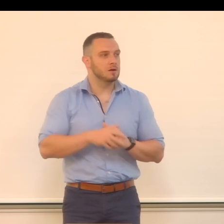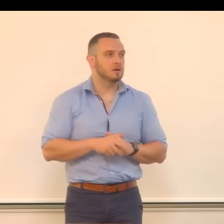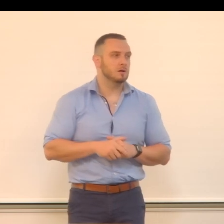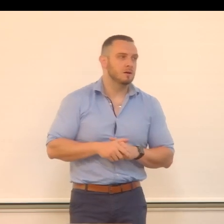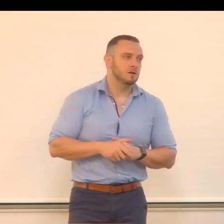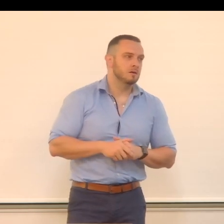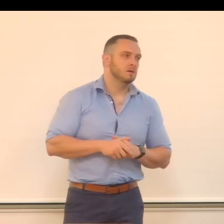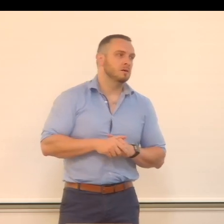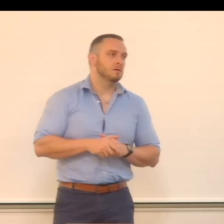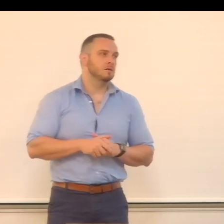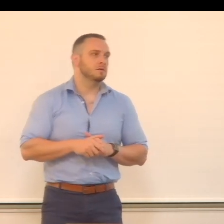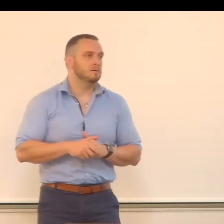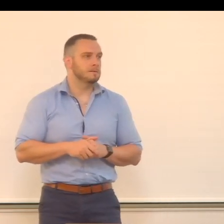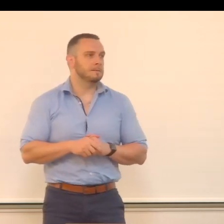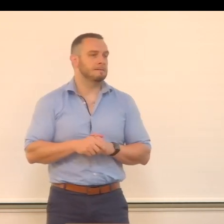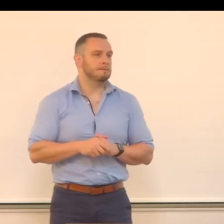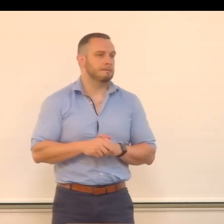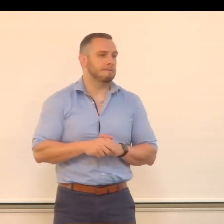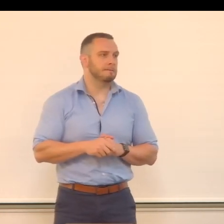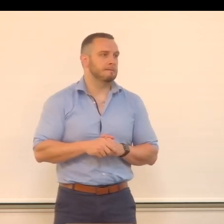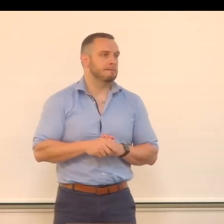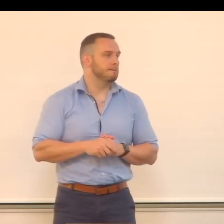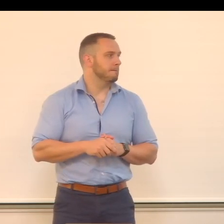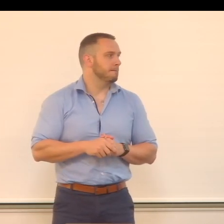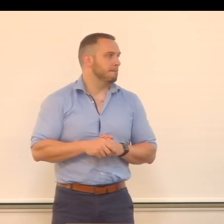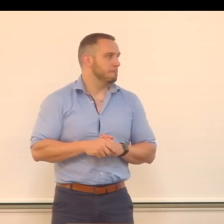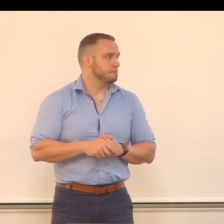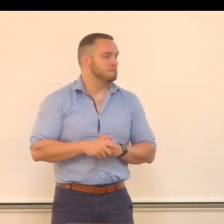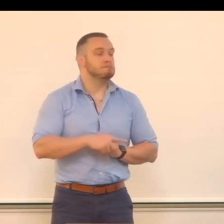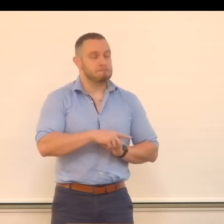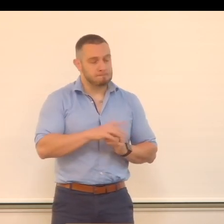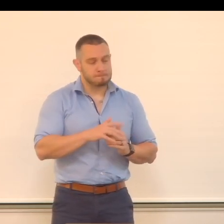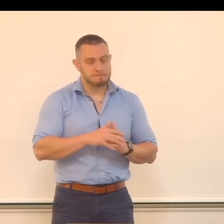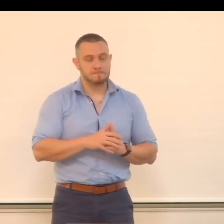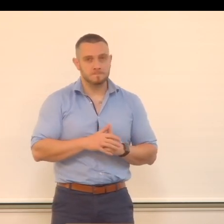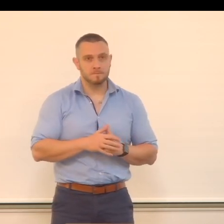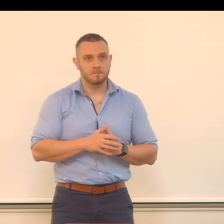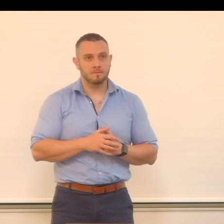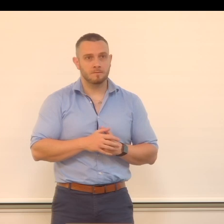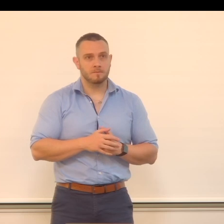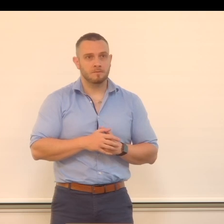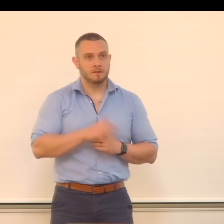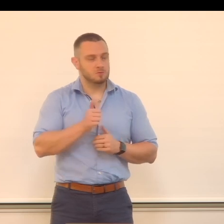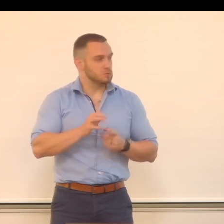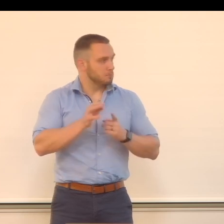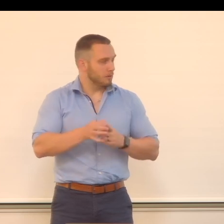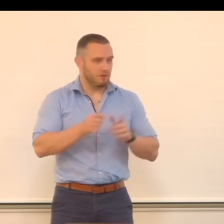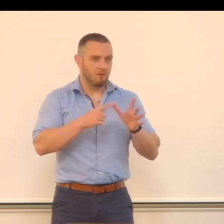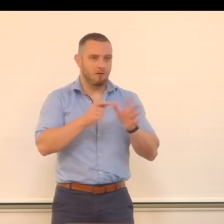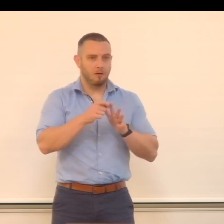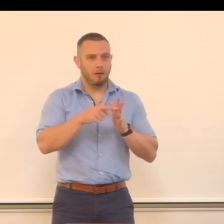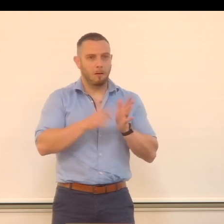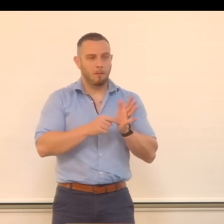get like most out of the experience? Yeah, and I think you made a good point about Apollo too.